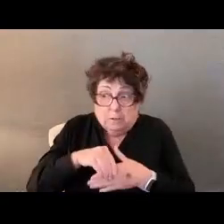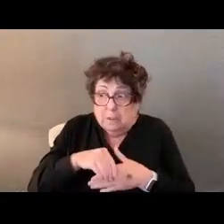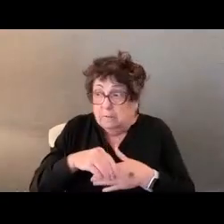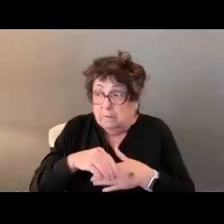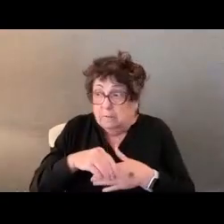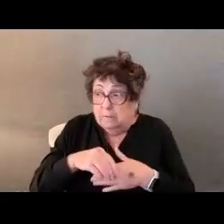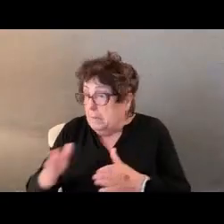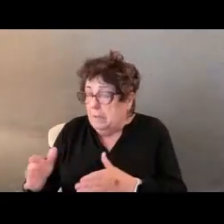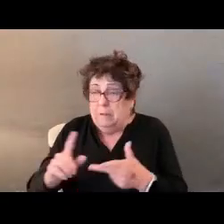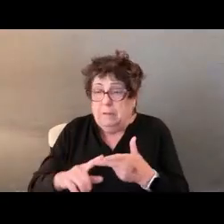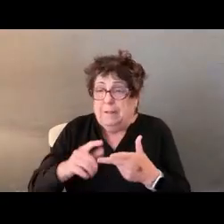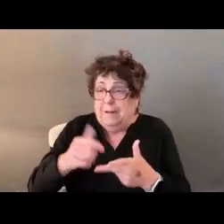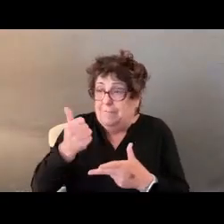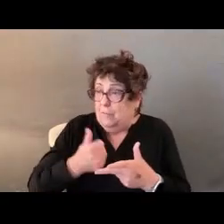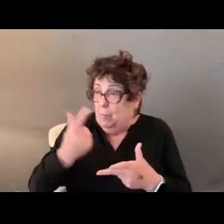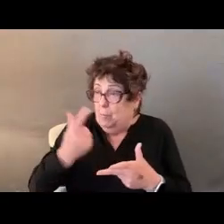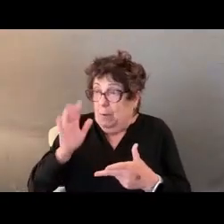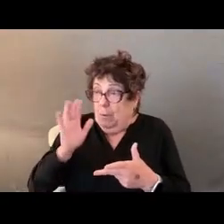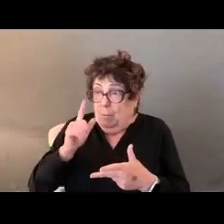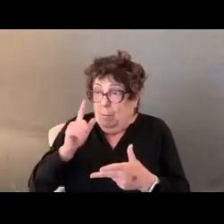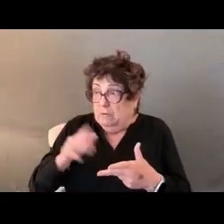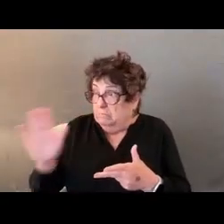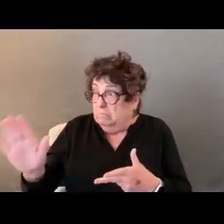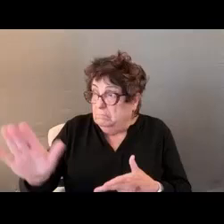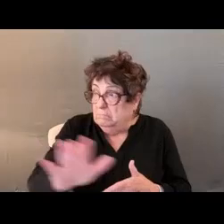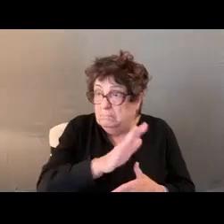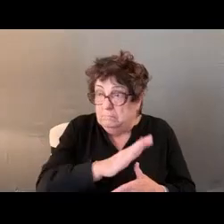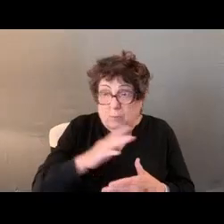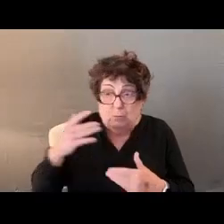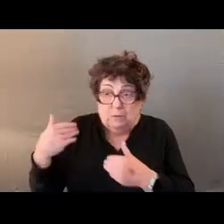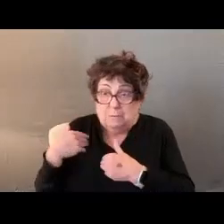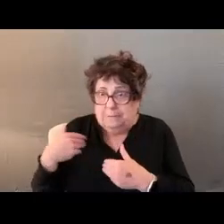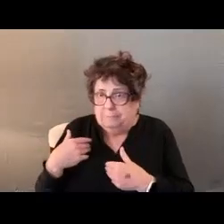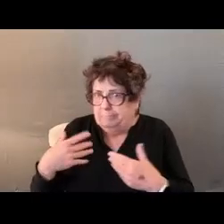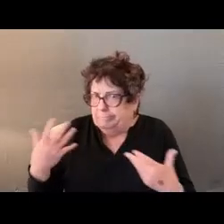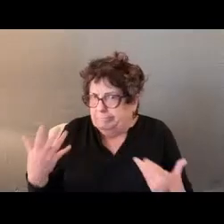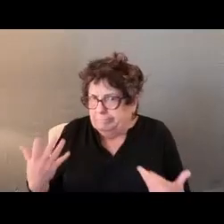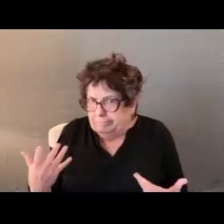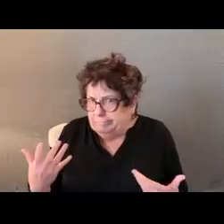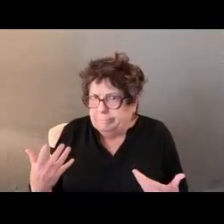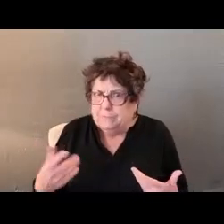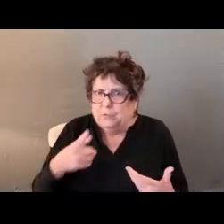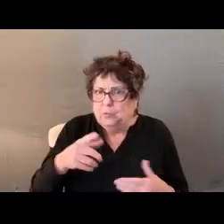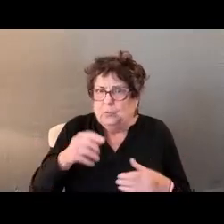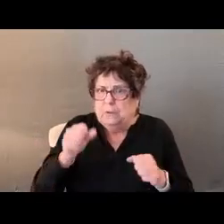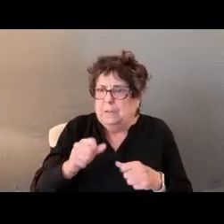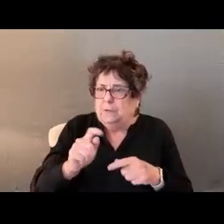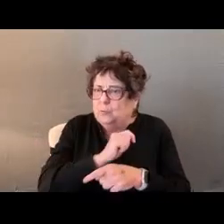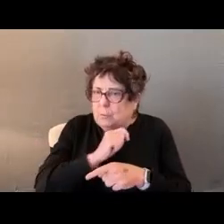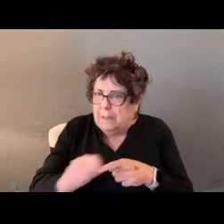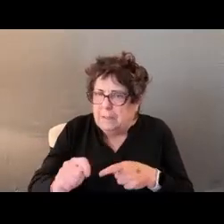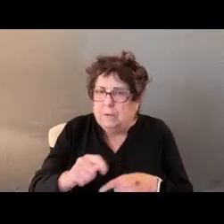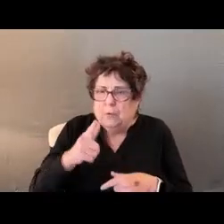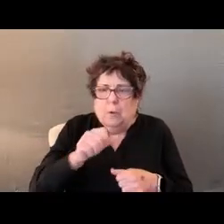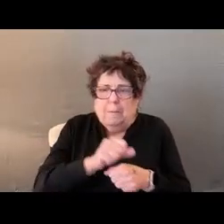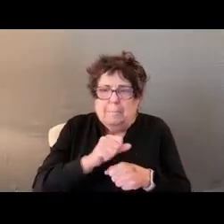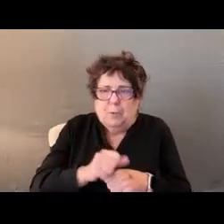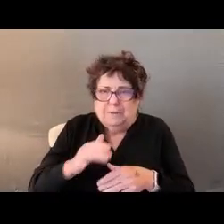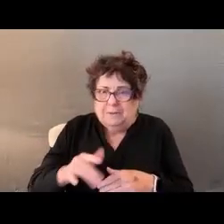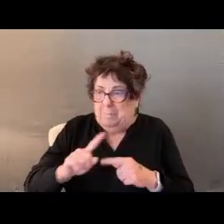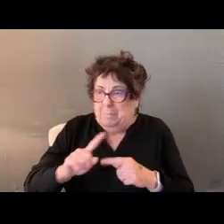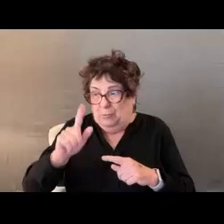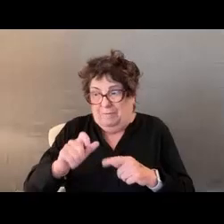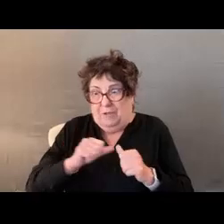touching on the training, yeah, you can train your employees, but you have to constantly provide those trainings, because you have